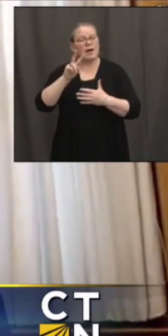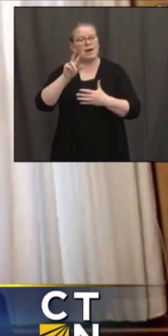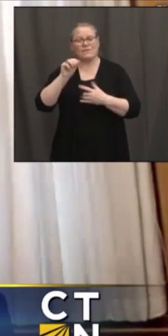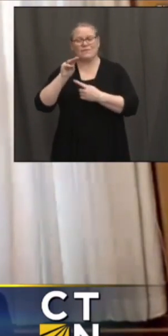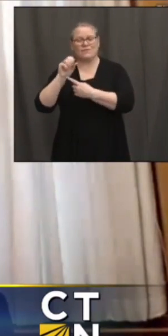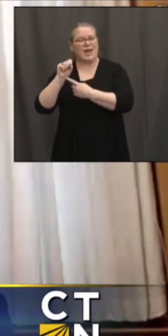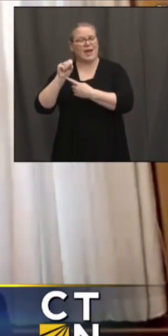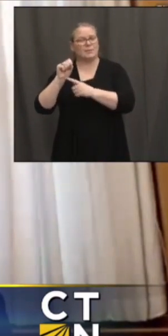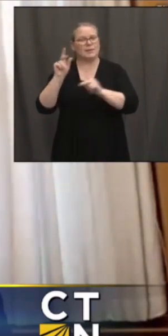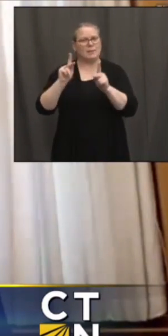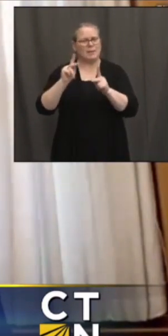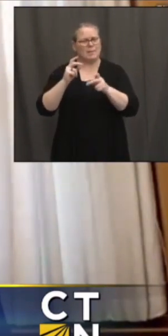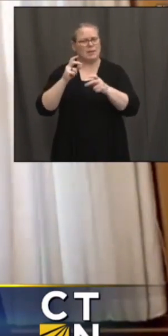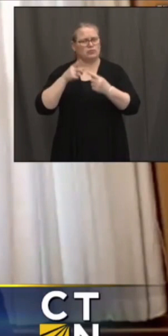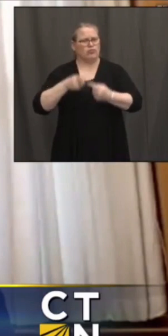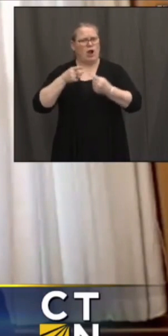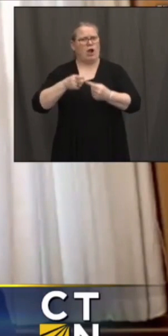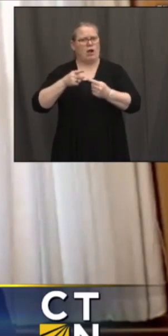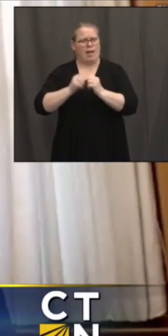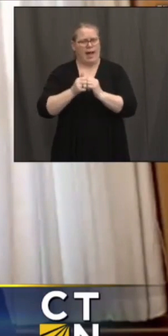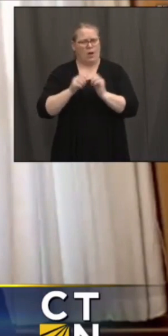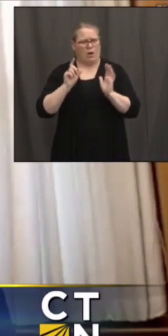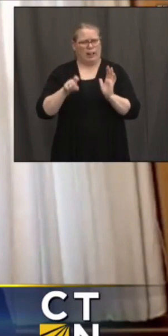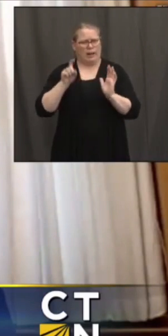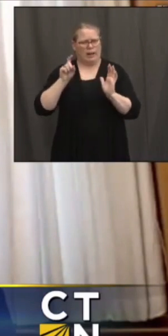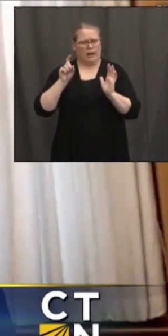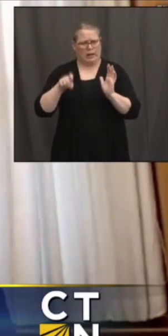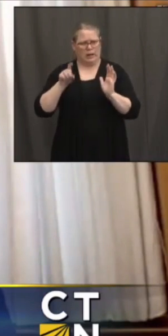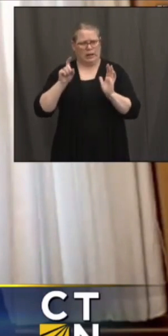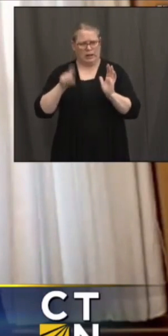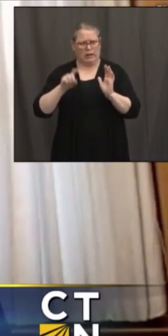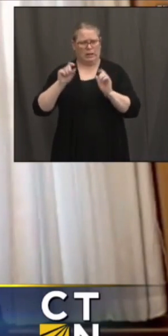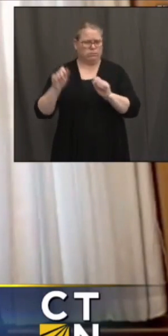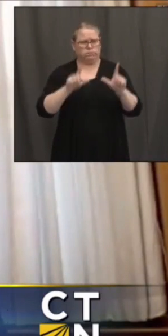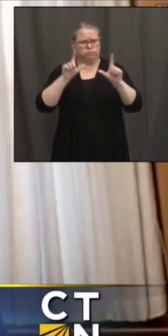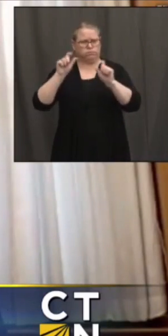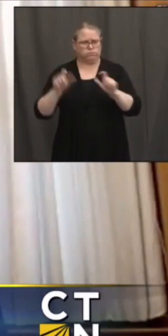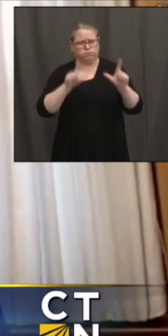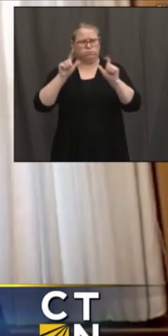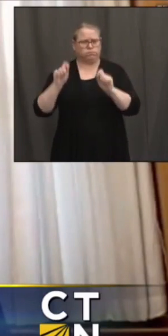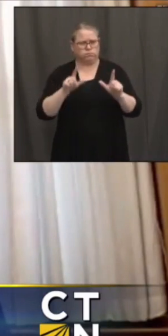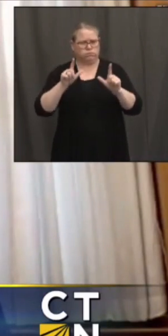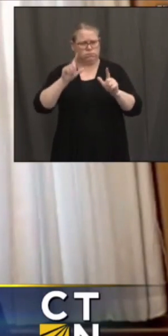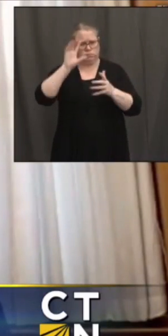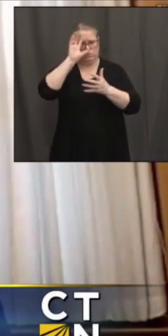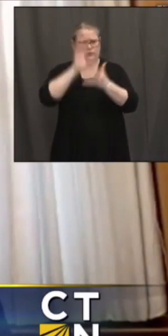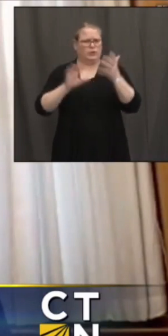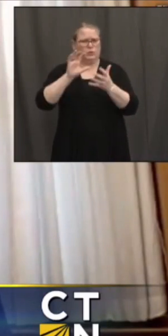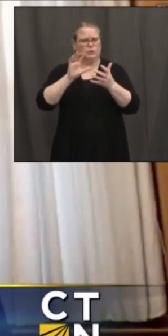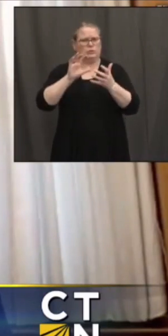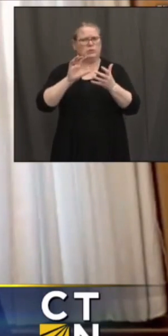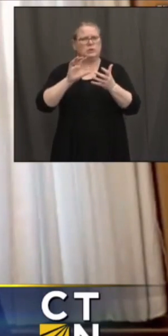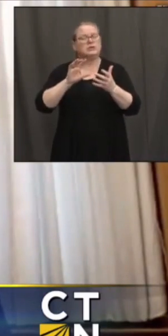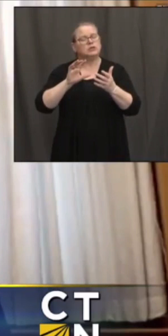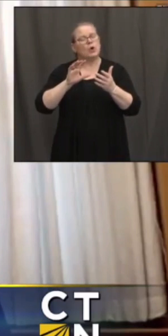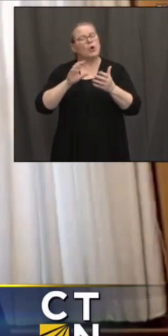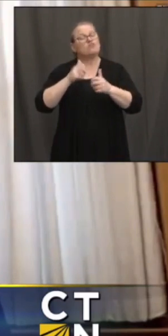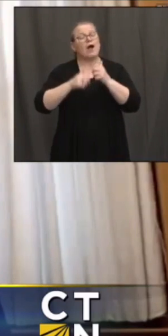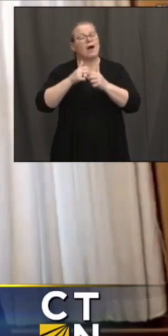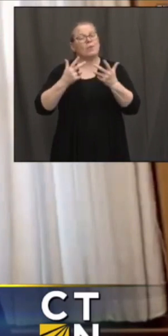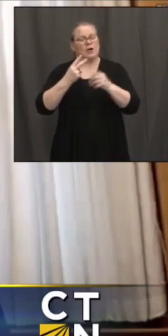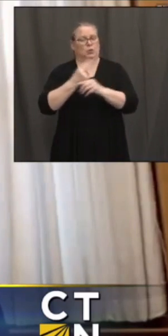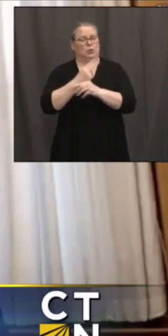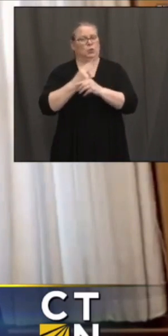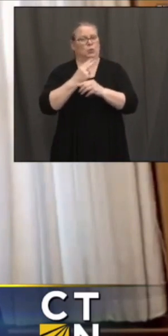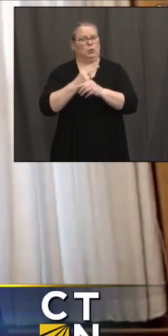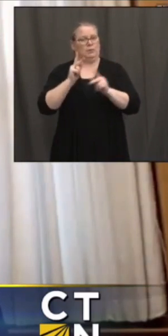how to kind of click their way through the workflow. So it's a usability question. And we have a number of areas that since we first